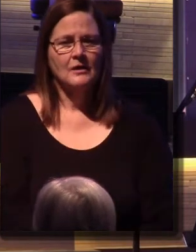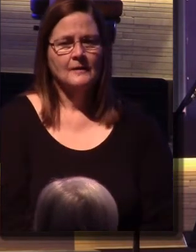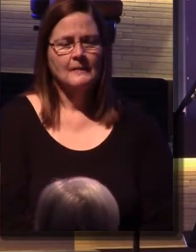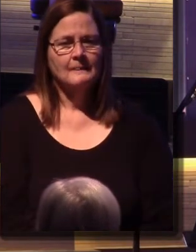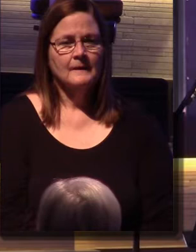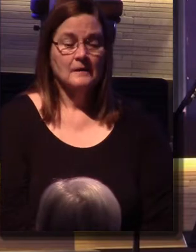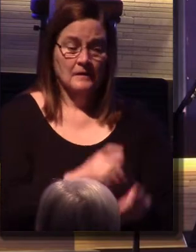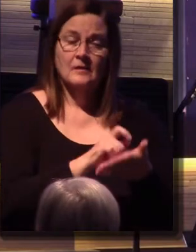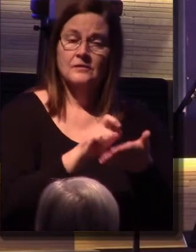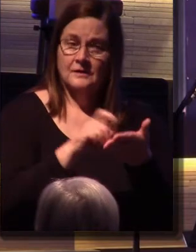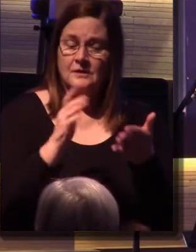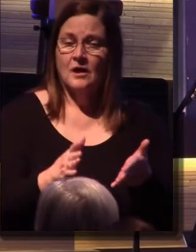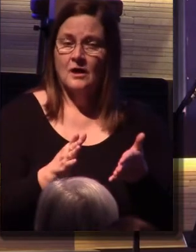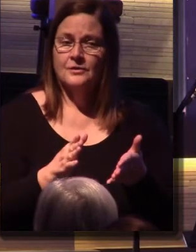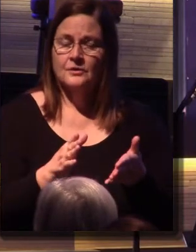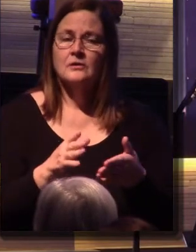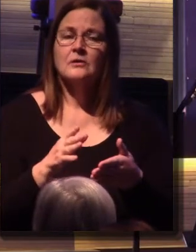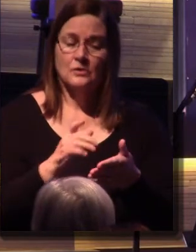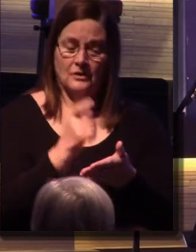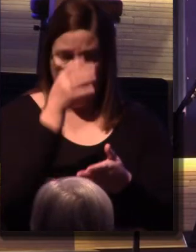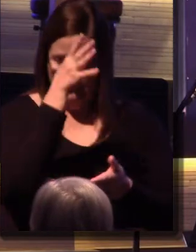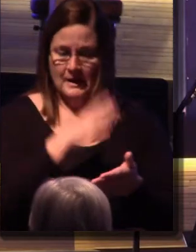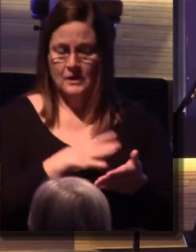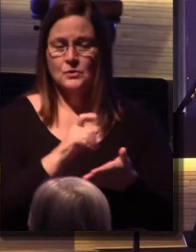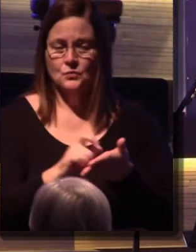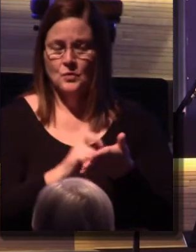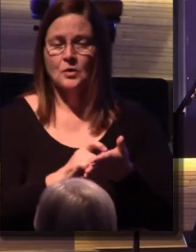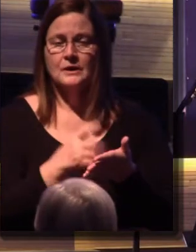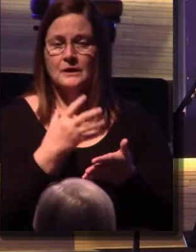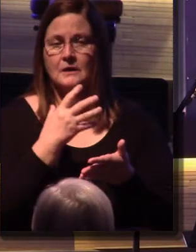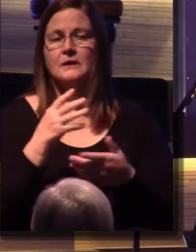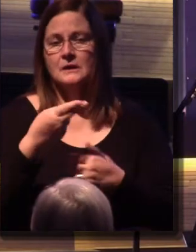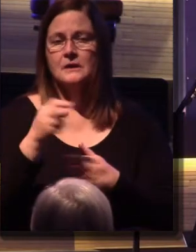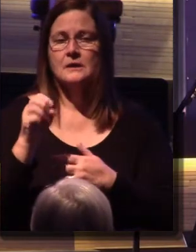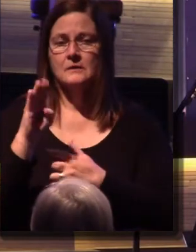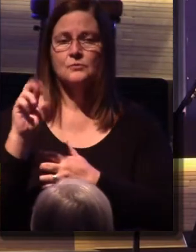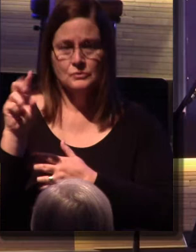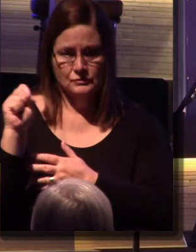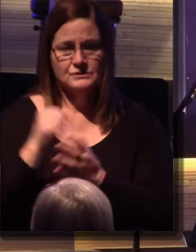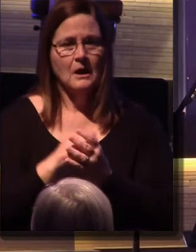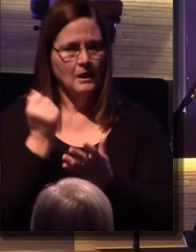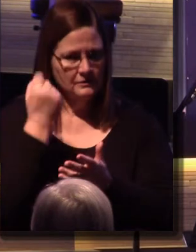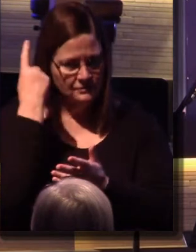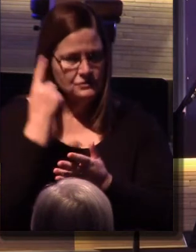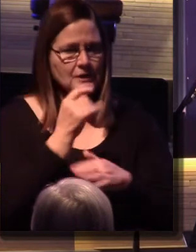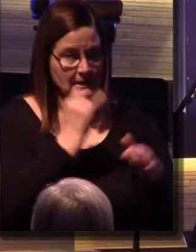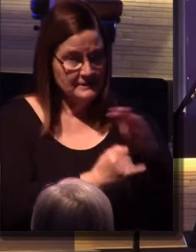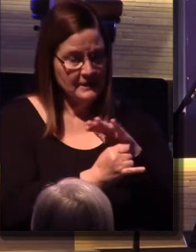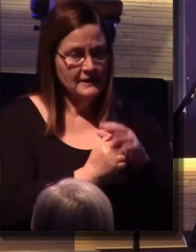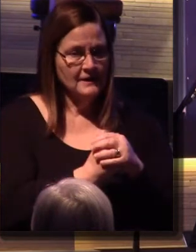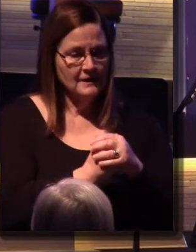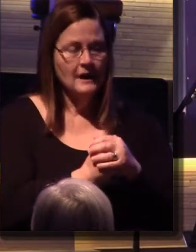Isaiah? You think the author of Hebrews understood the message of Isaiah? And he is reminding all of us who